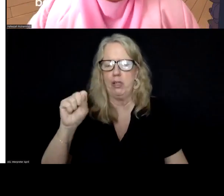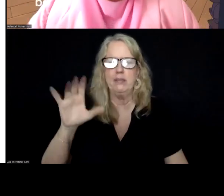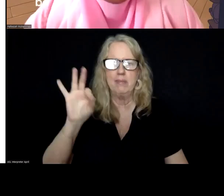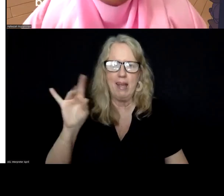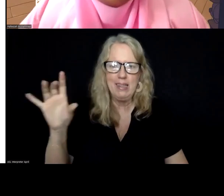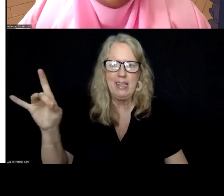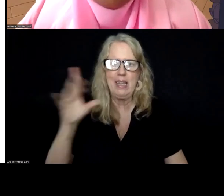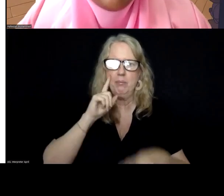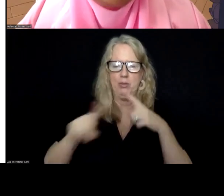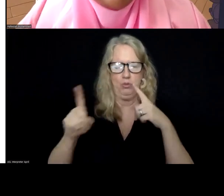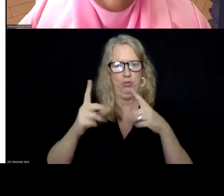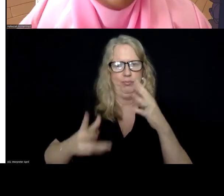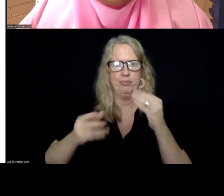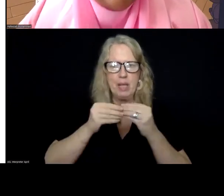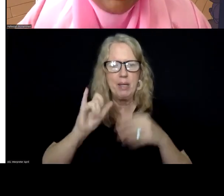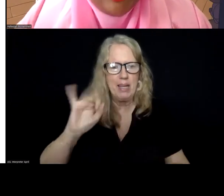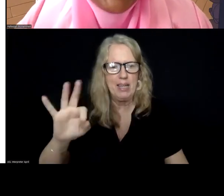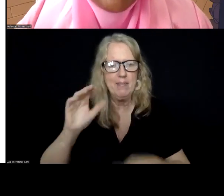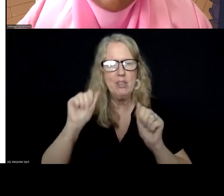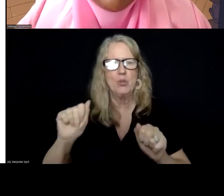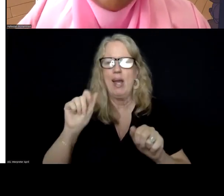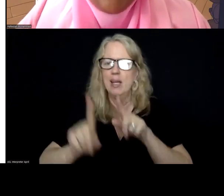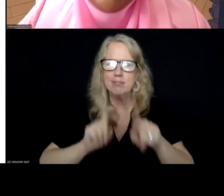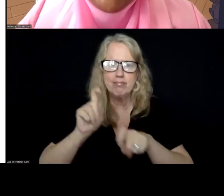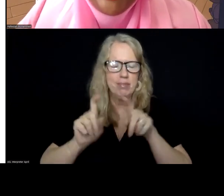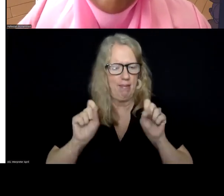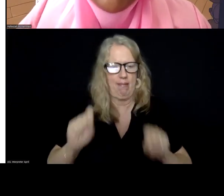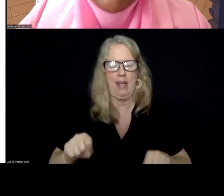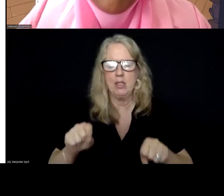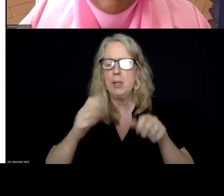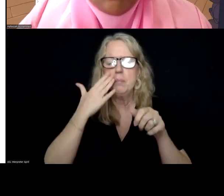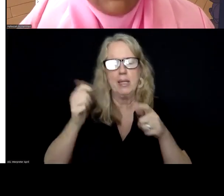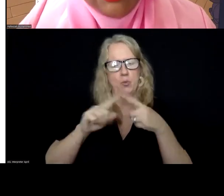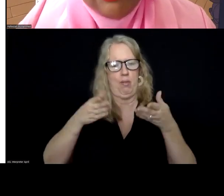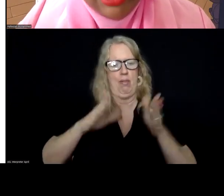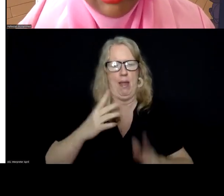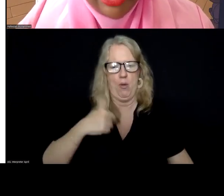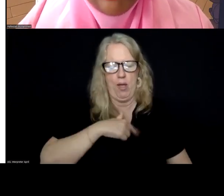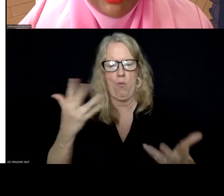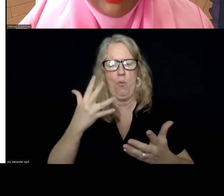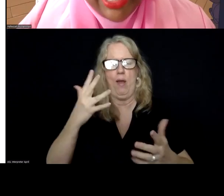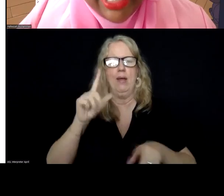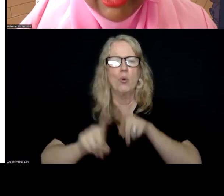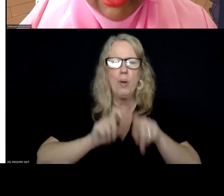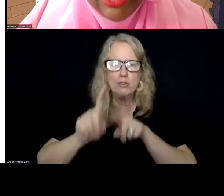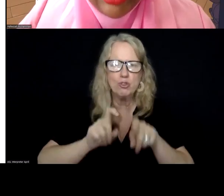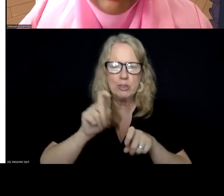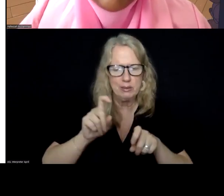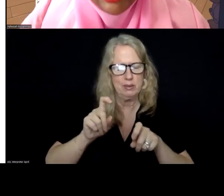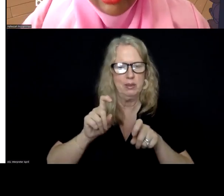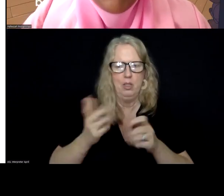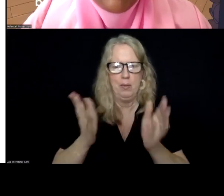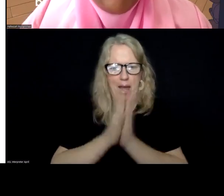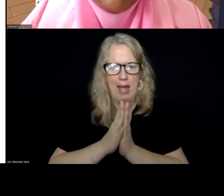it into this day. If you guys can ask any questions, because one, it will allow us to see what questions that are being asked.